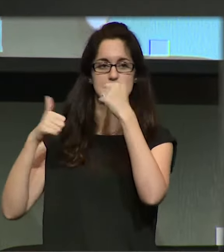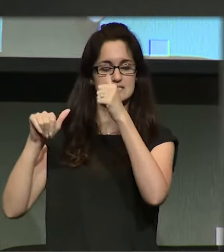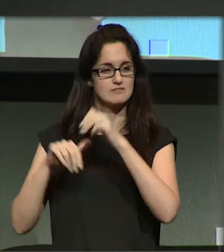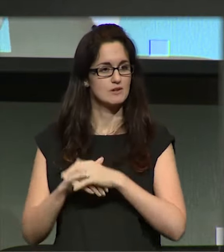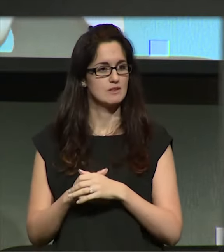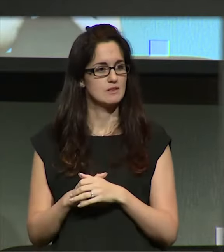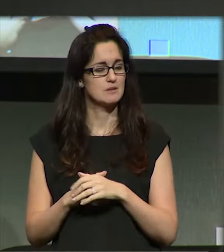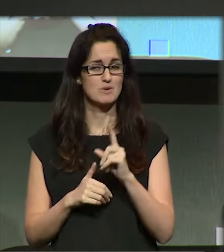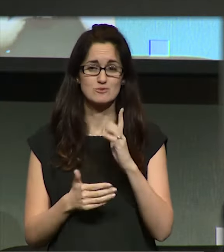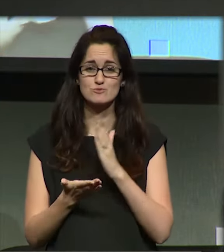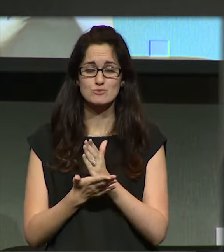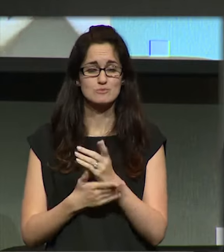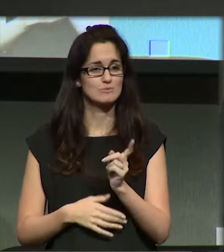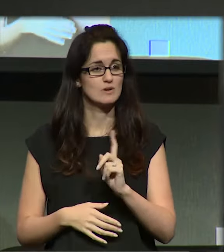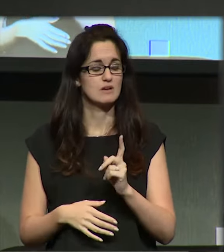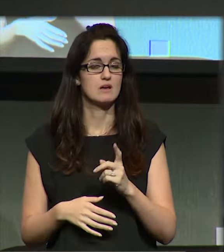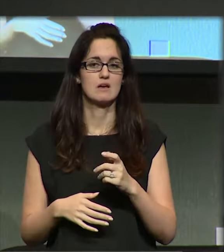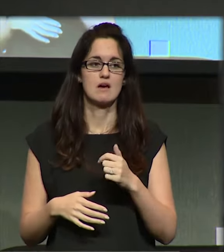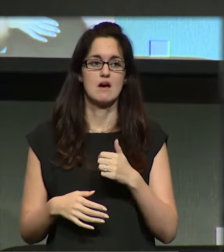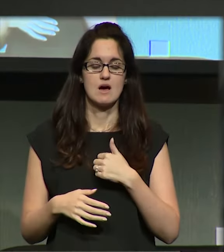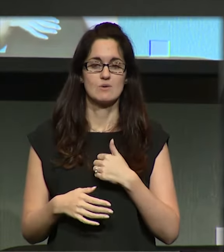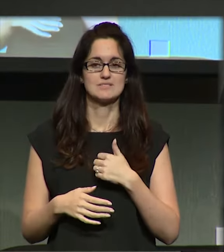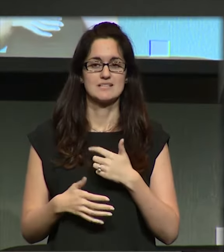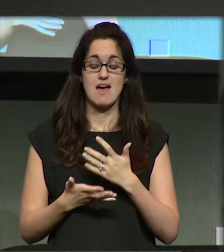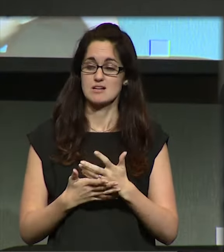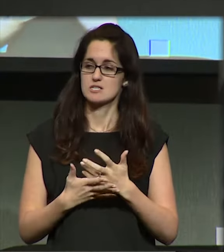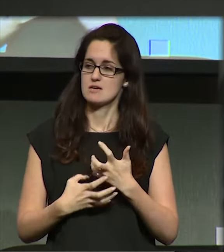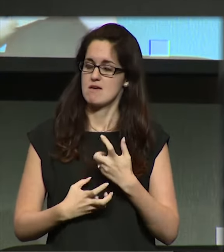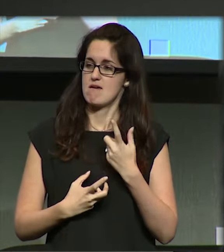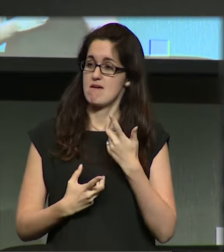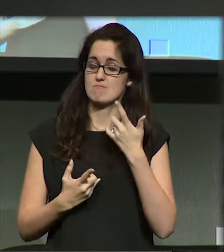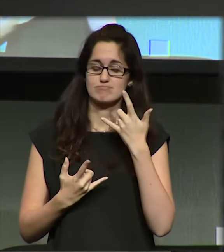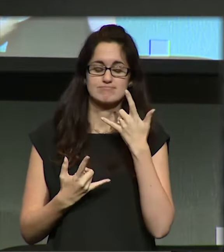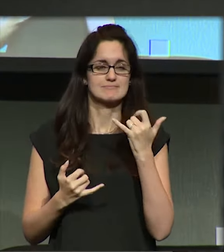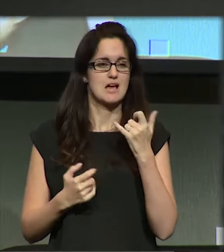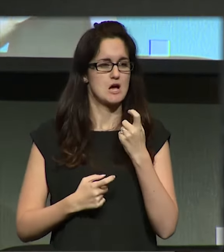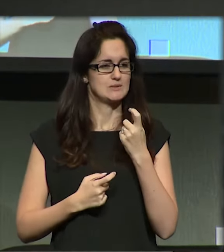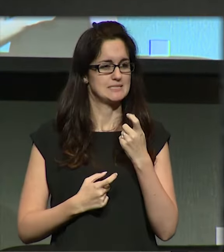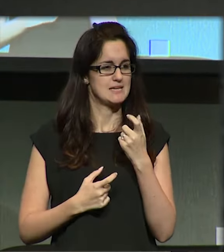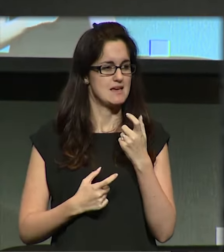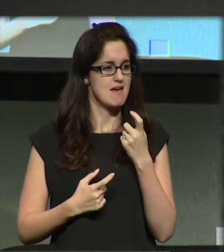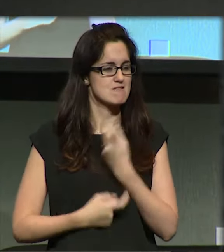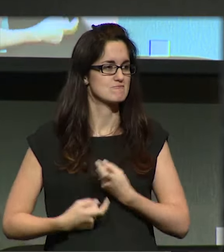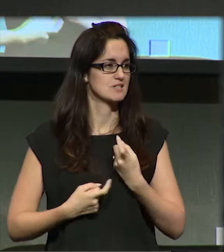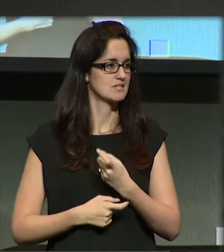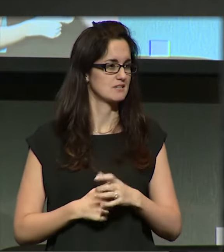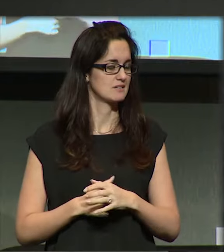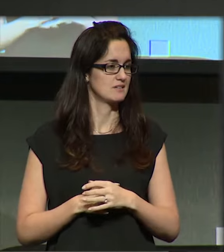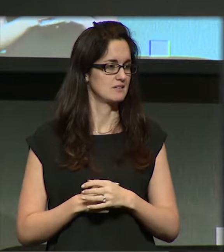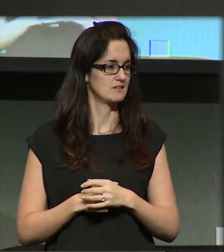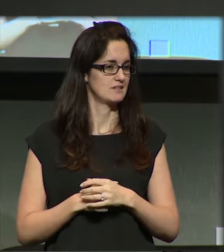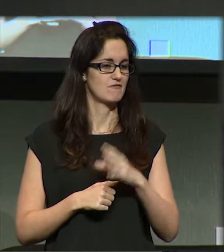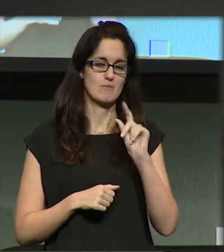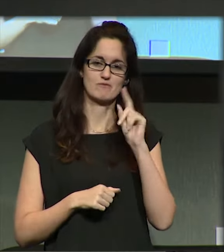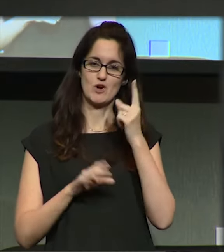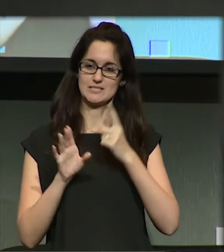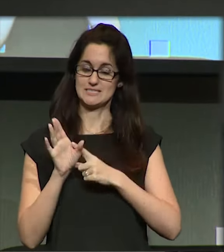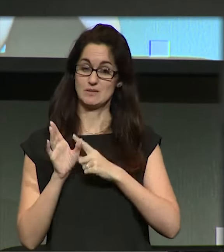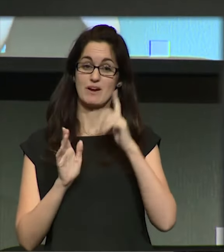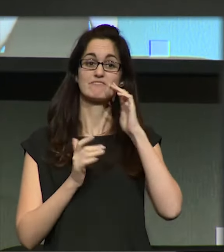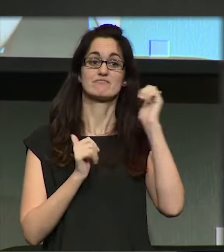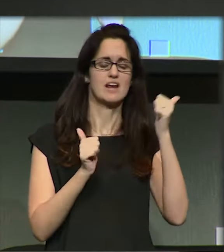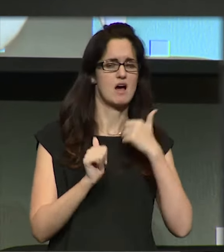But you know what? The truth is, I was actually more angry than when I realized in first year, because I was thinking, what the